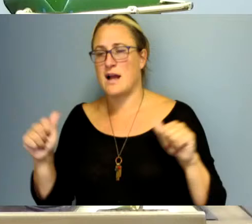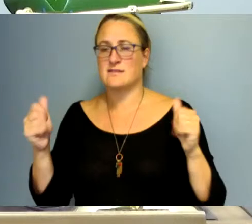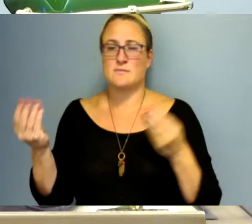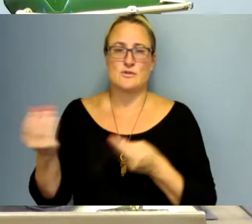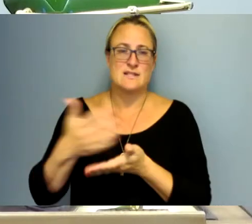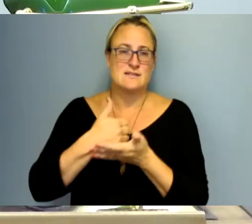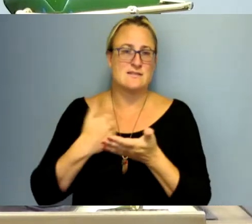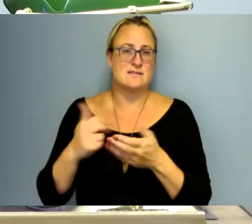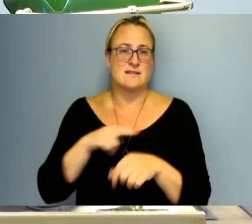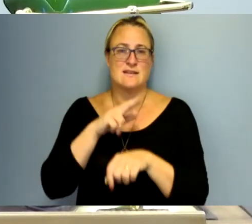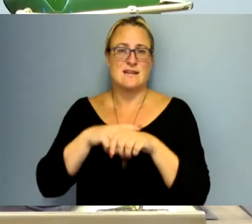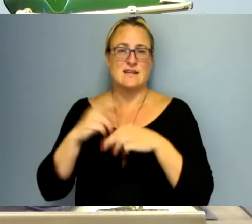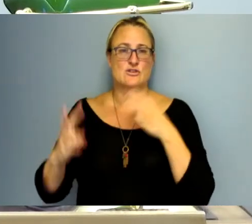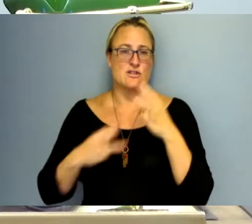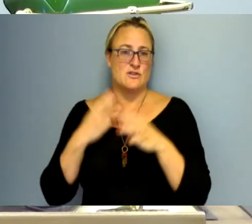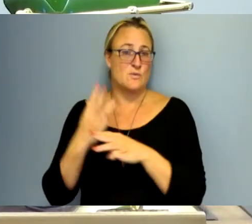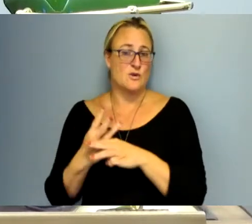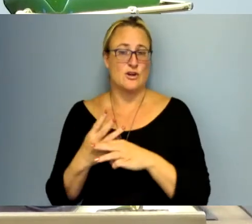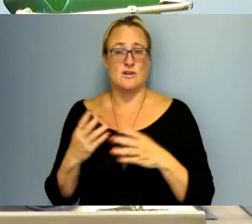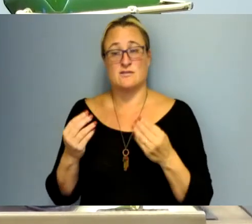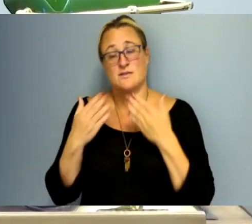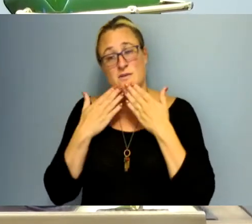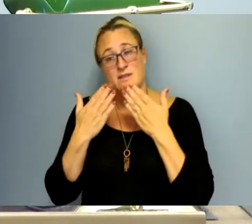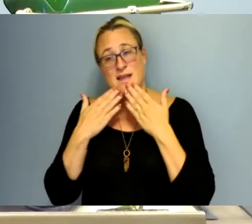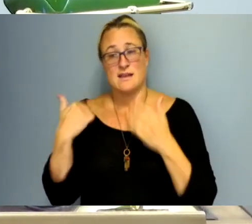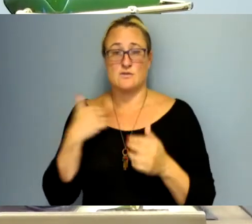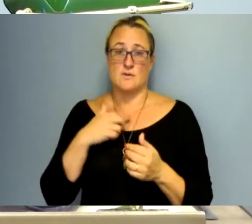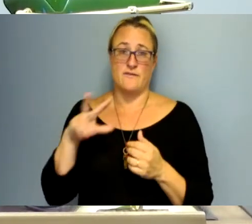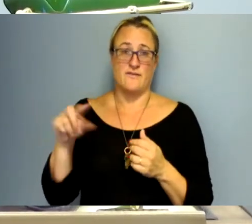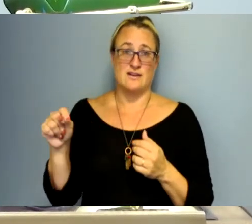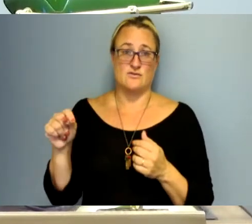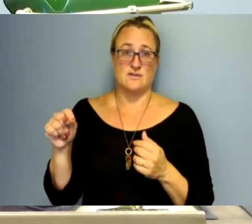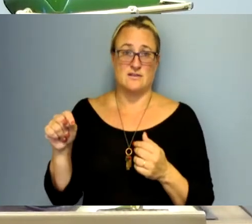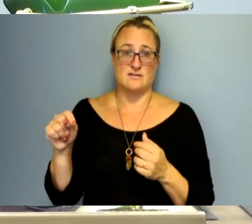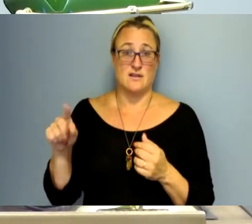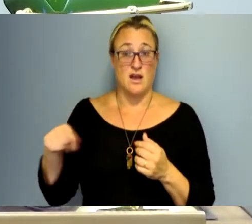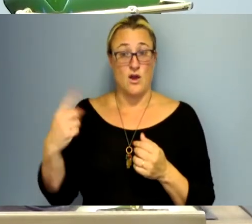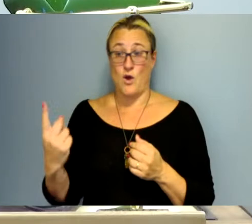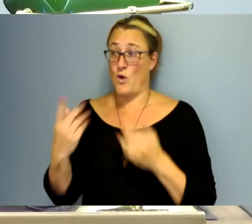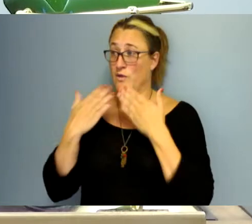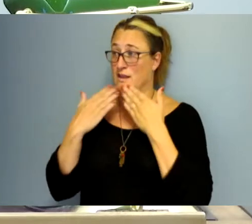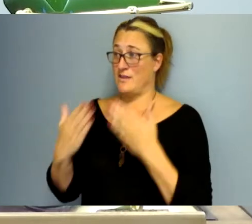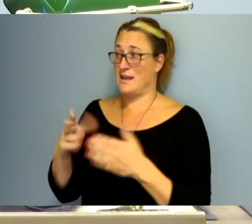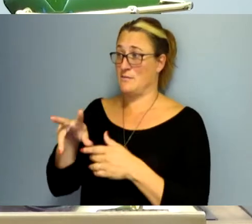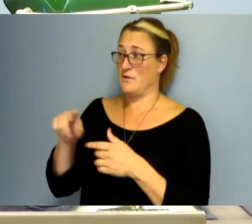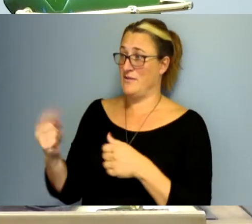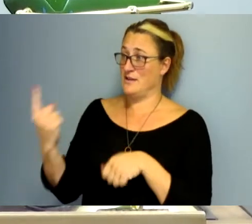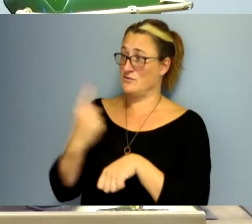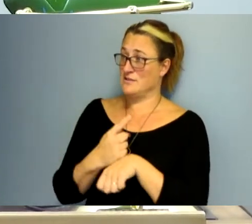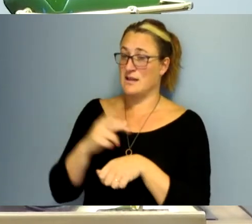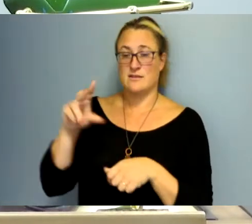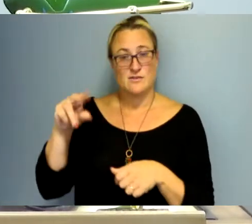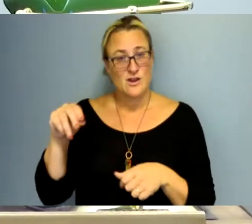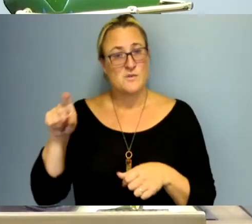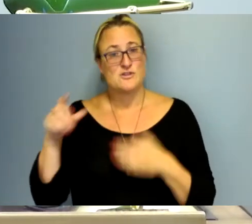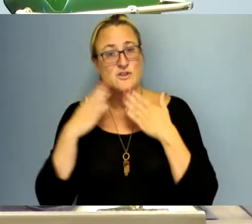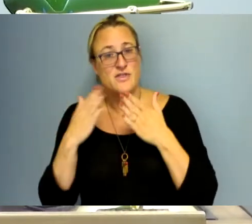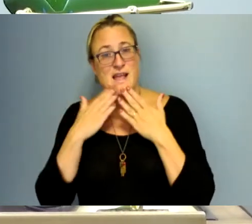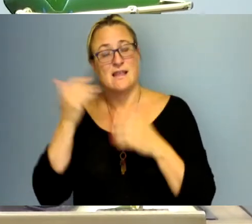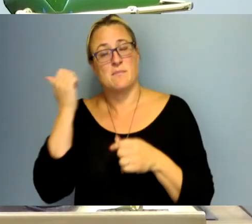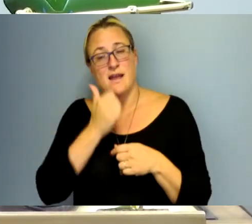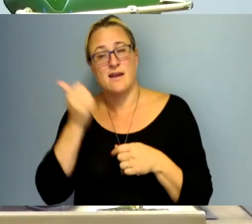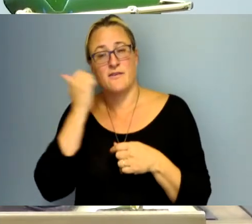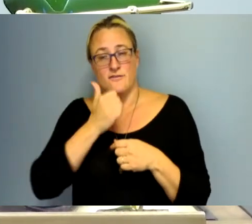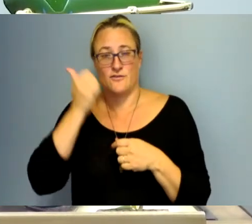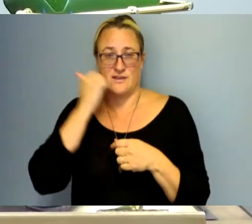known. So thanks to our veterans, and we shouldn't just thank them on Veterans Day, we should thank them every day of the year for what